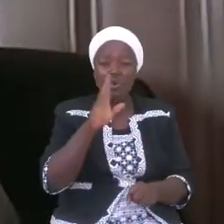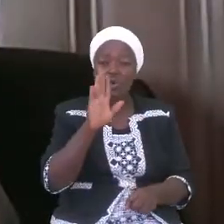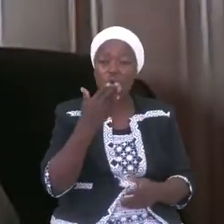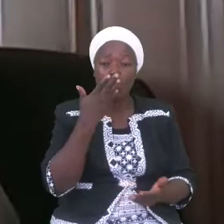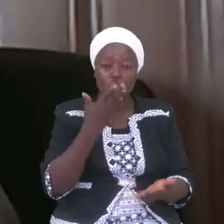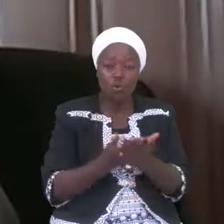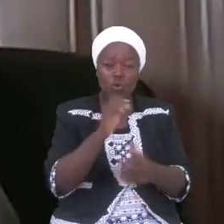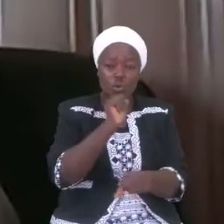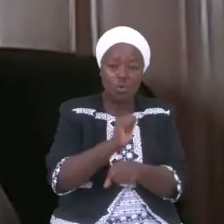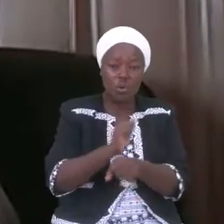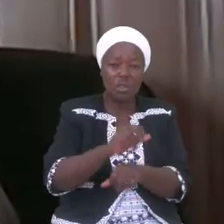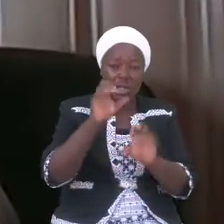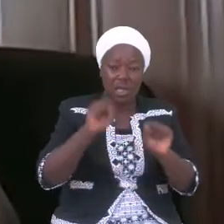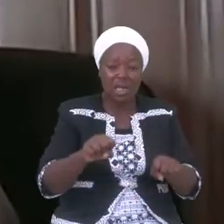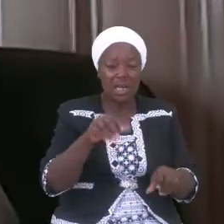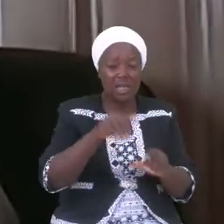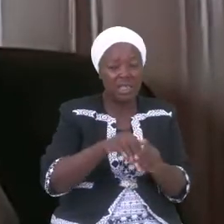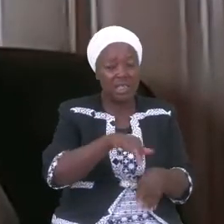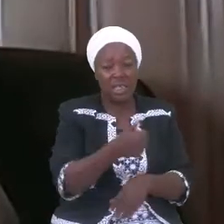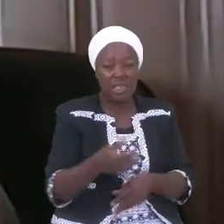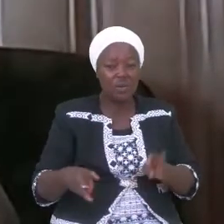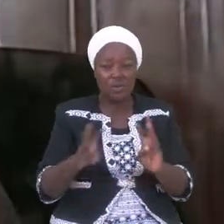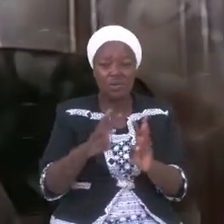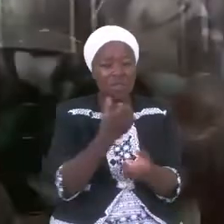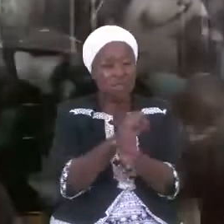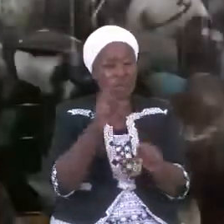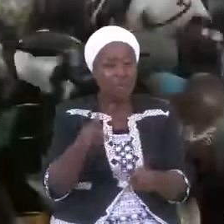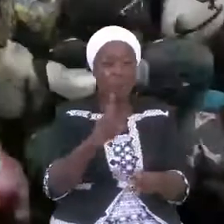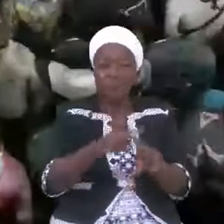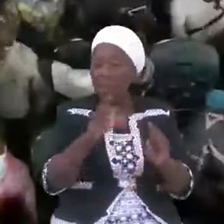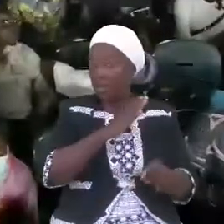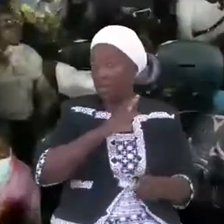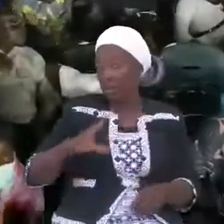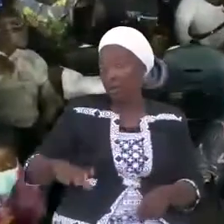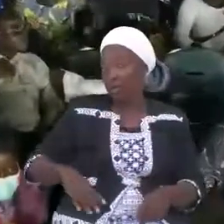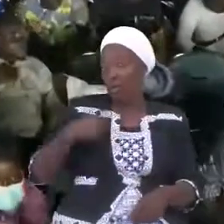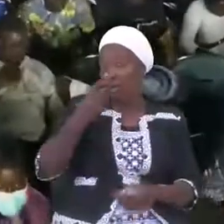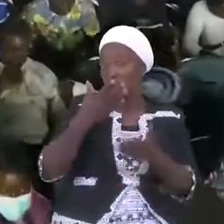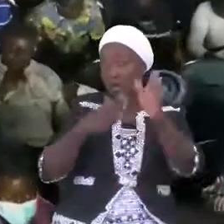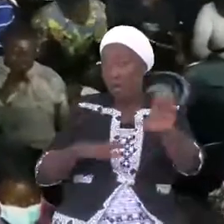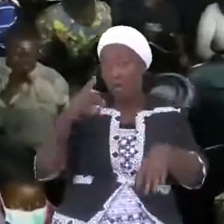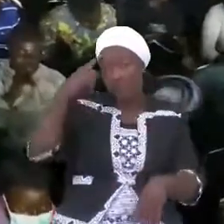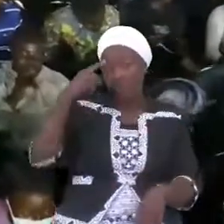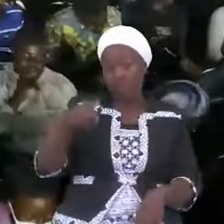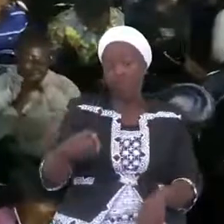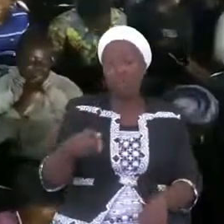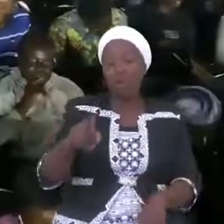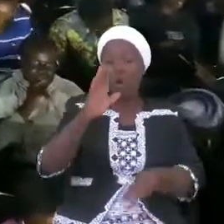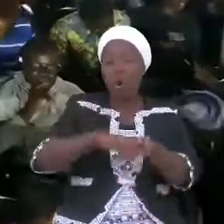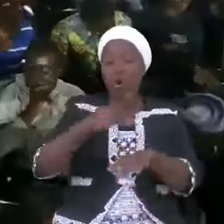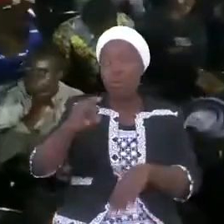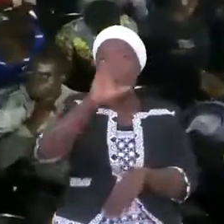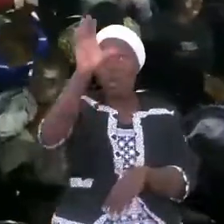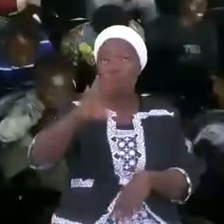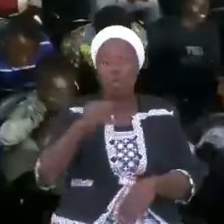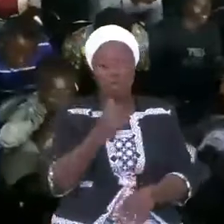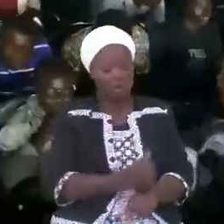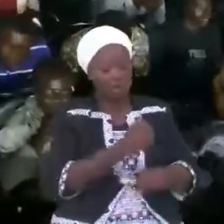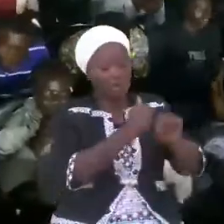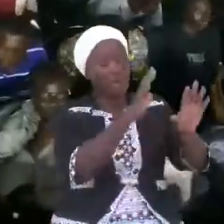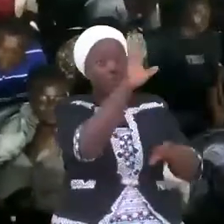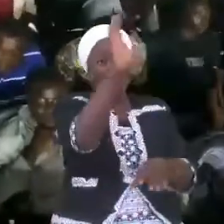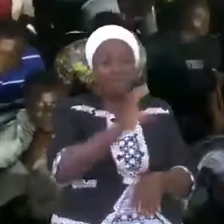in any way save you. But Christ, who died for you on the cross of